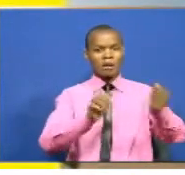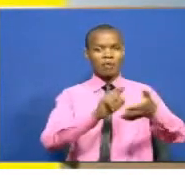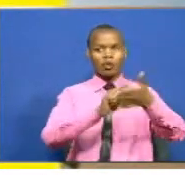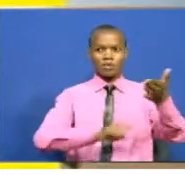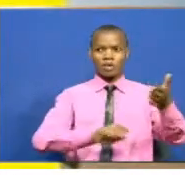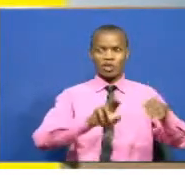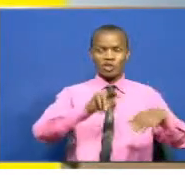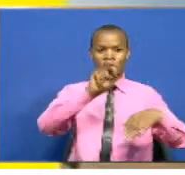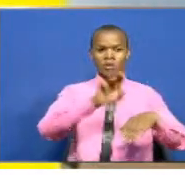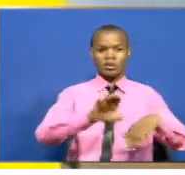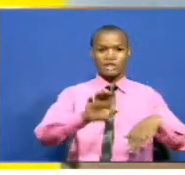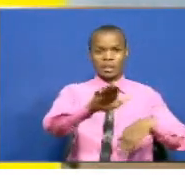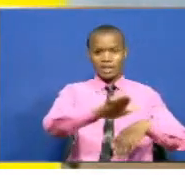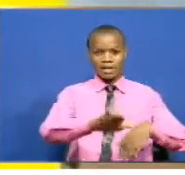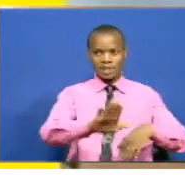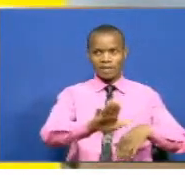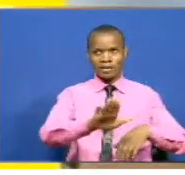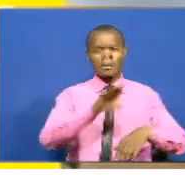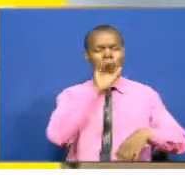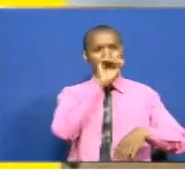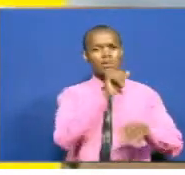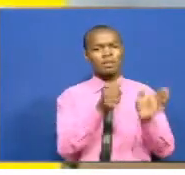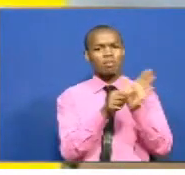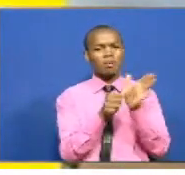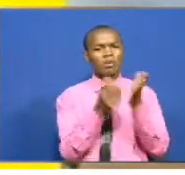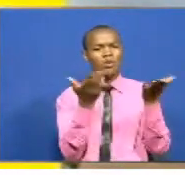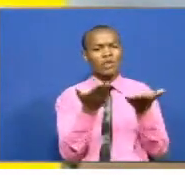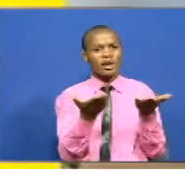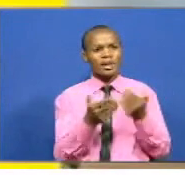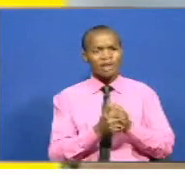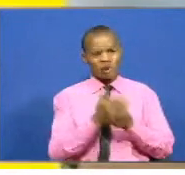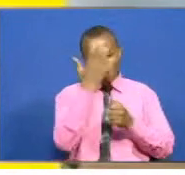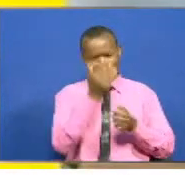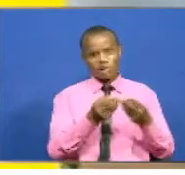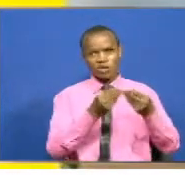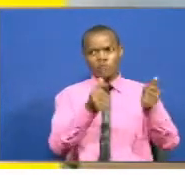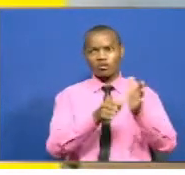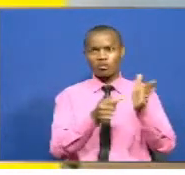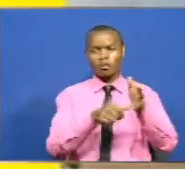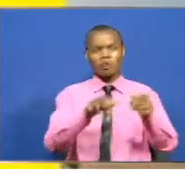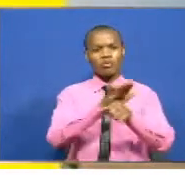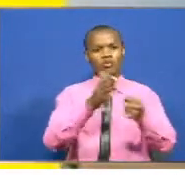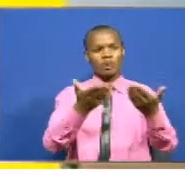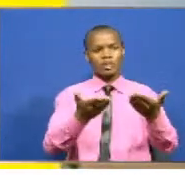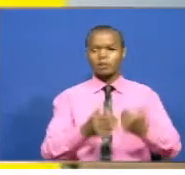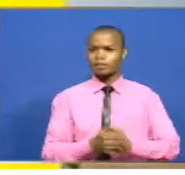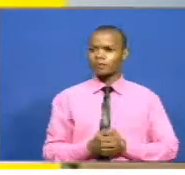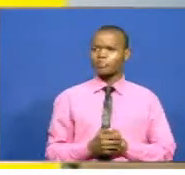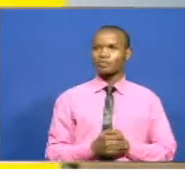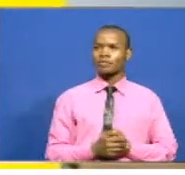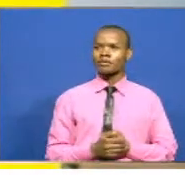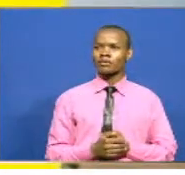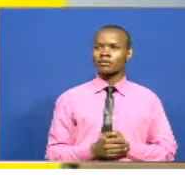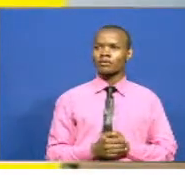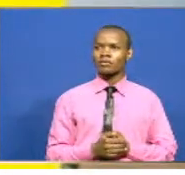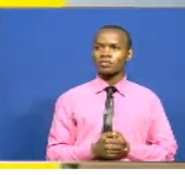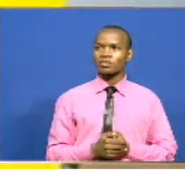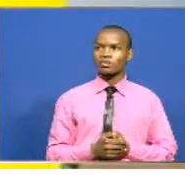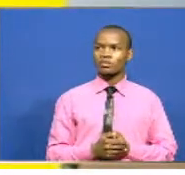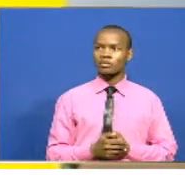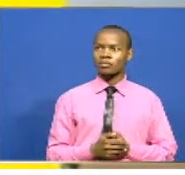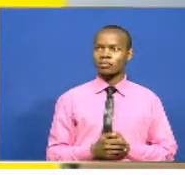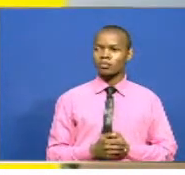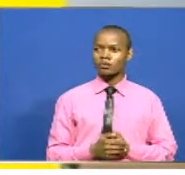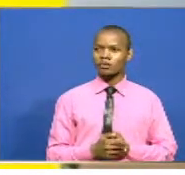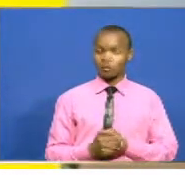region, what do you think is the missing link? Why are we not solving this problem once and for all? You see, let me say, and I'll be categorical